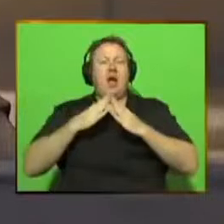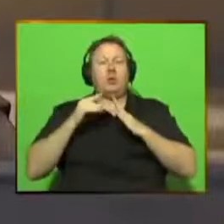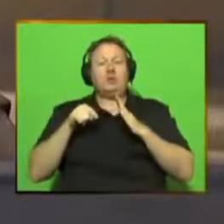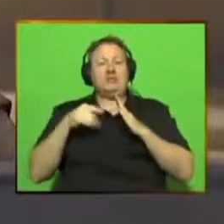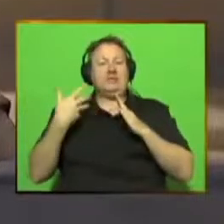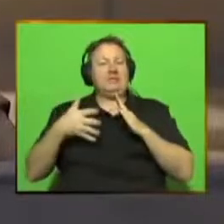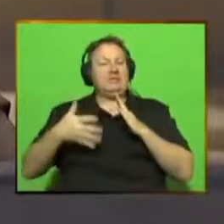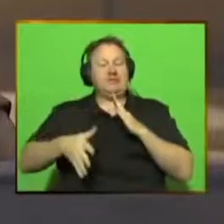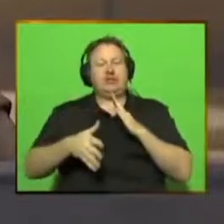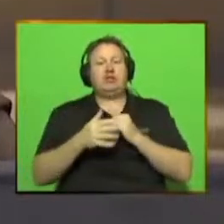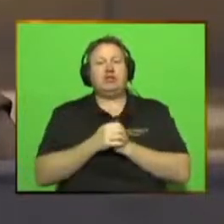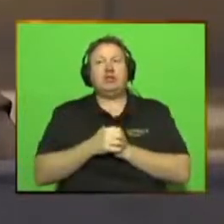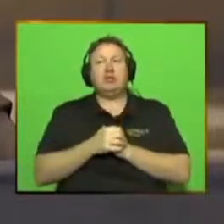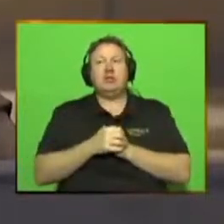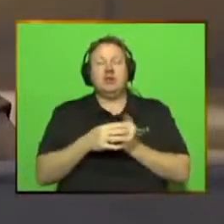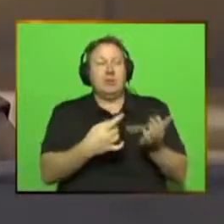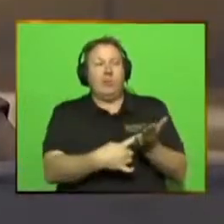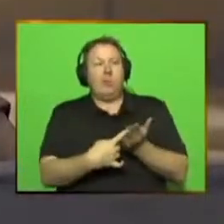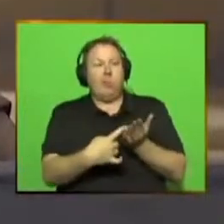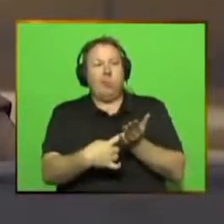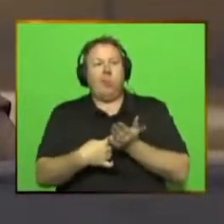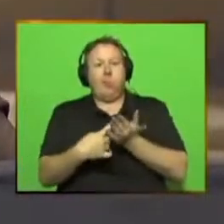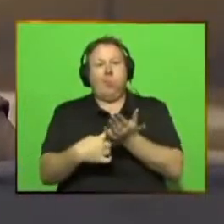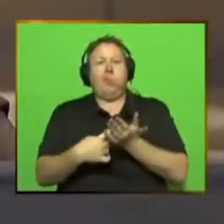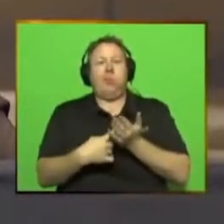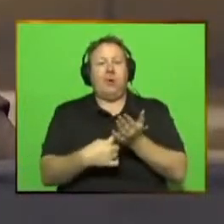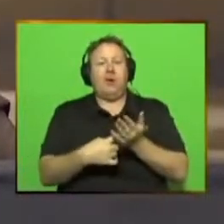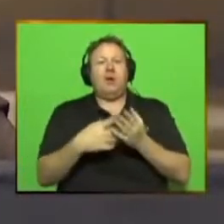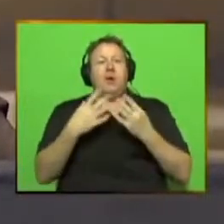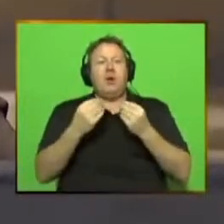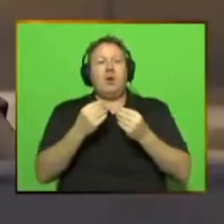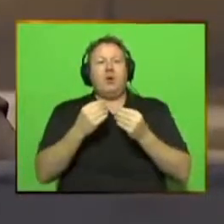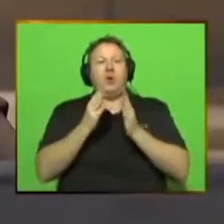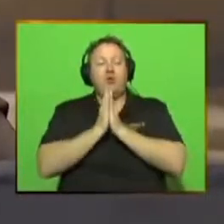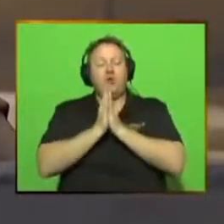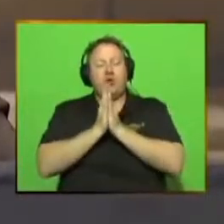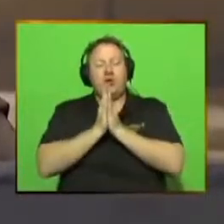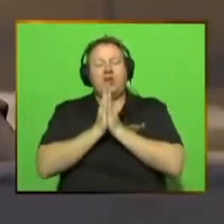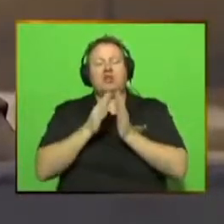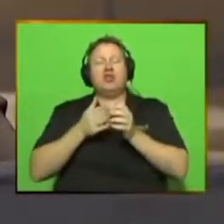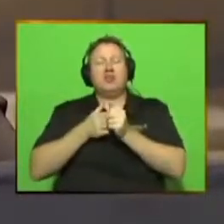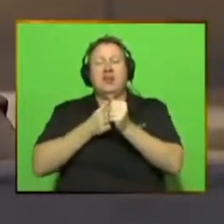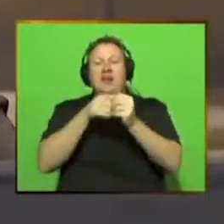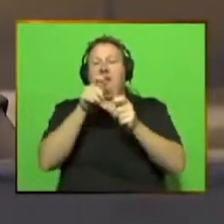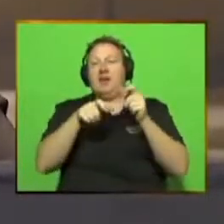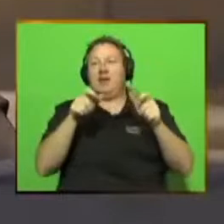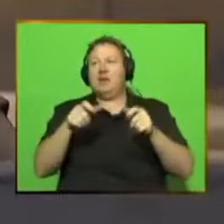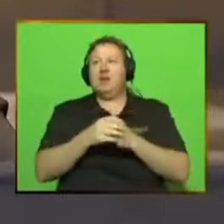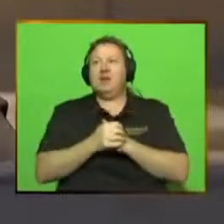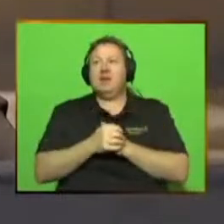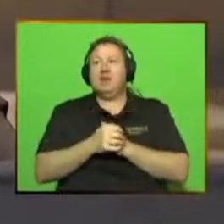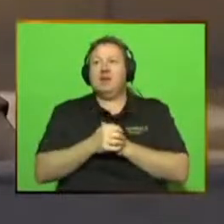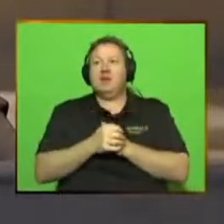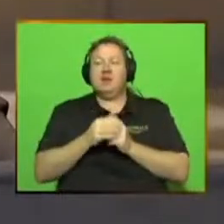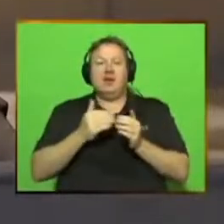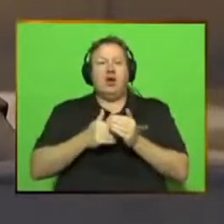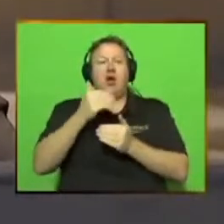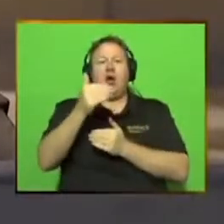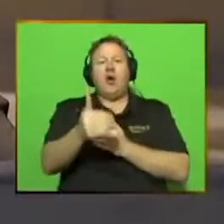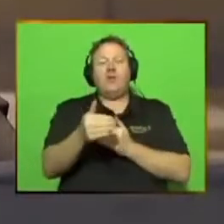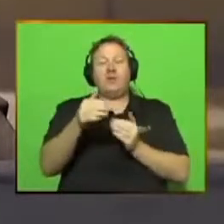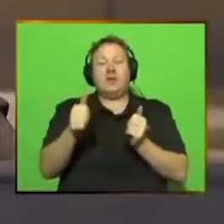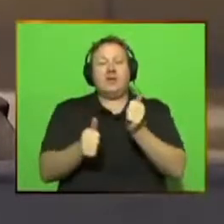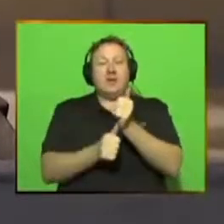House. In consultation with our religious leaders, as it is always the norm, that after the Deputy